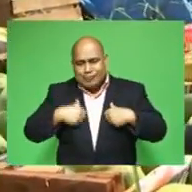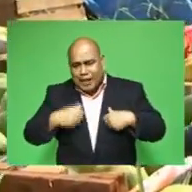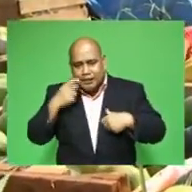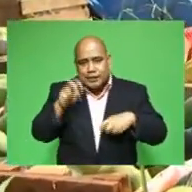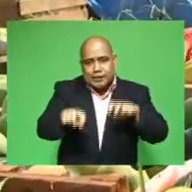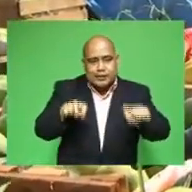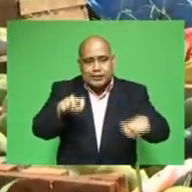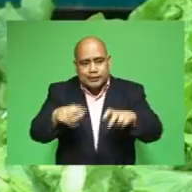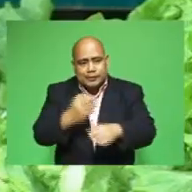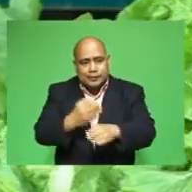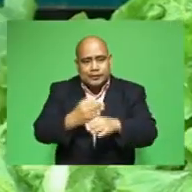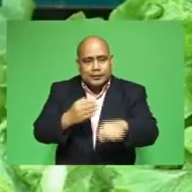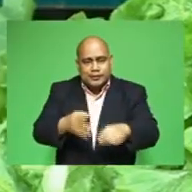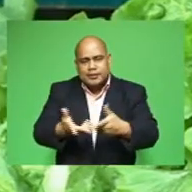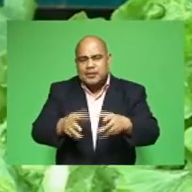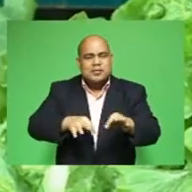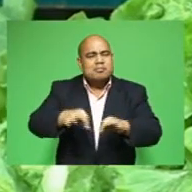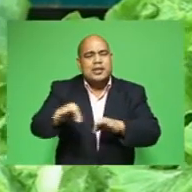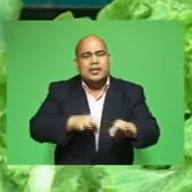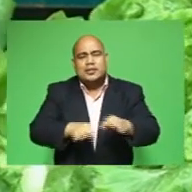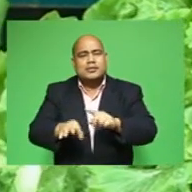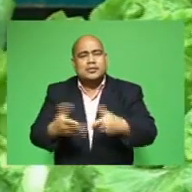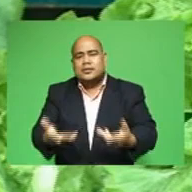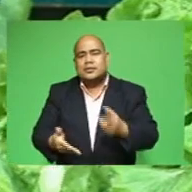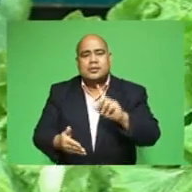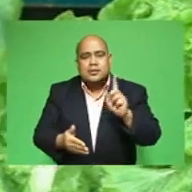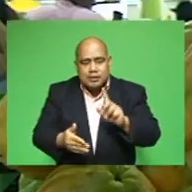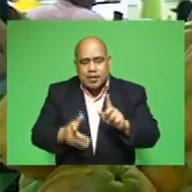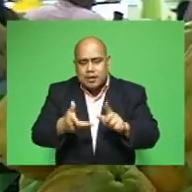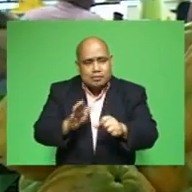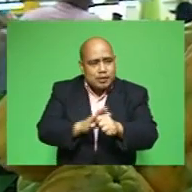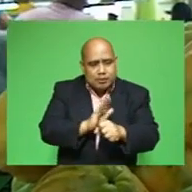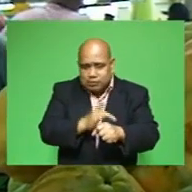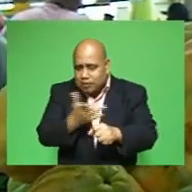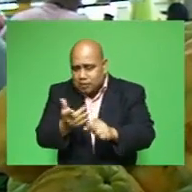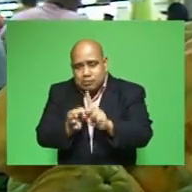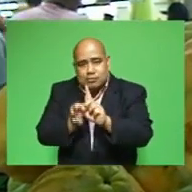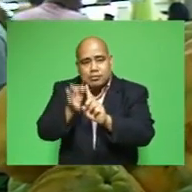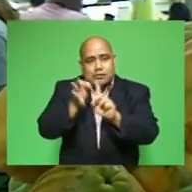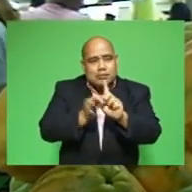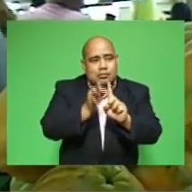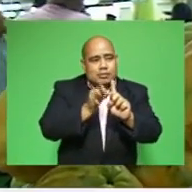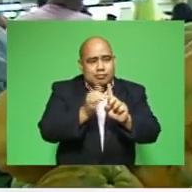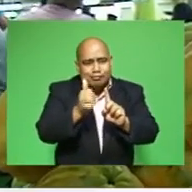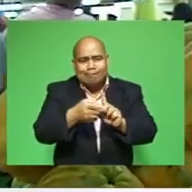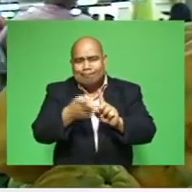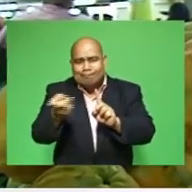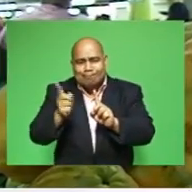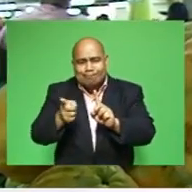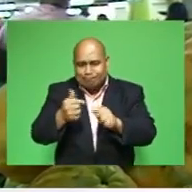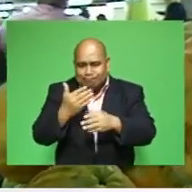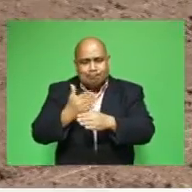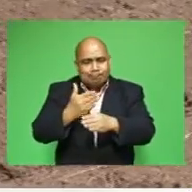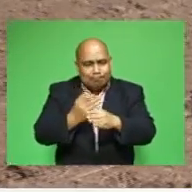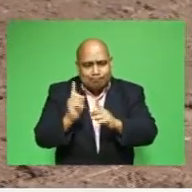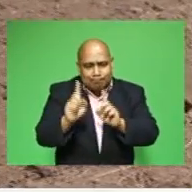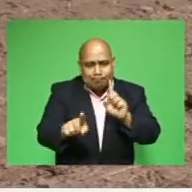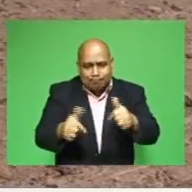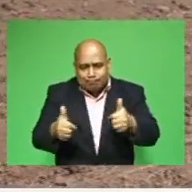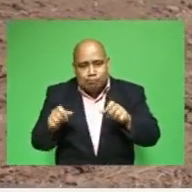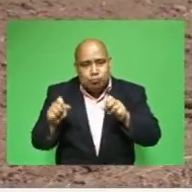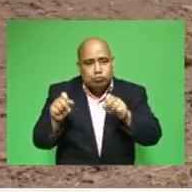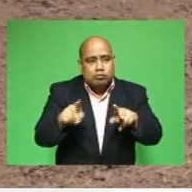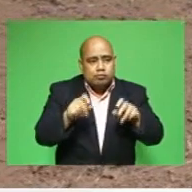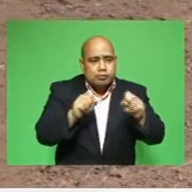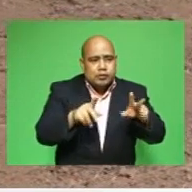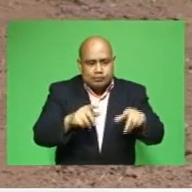strategy which will aim at creating value, creating job opportunities, diversifying, coping with